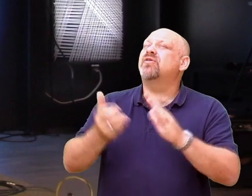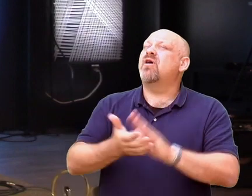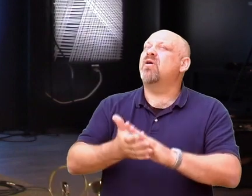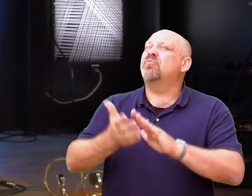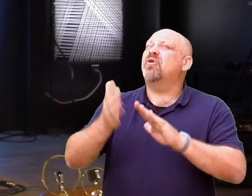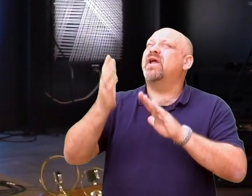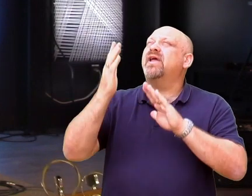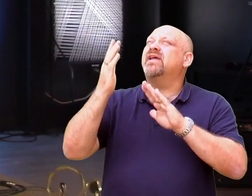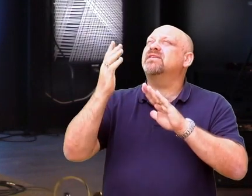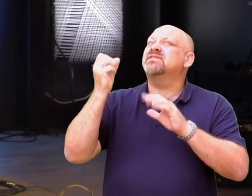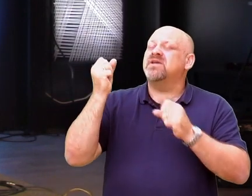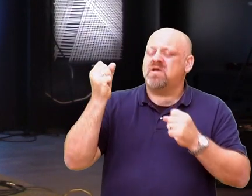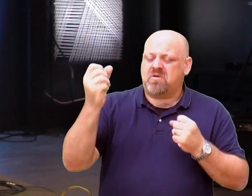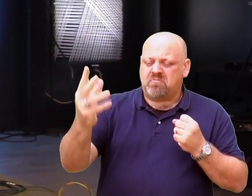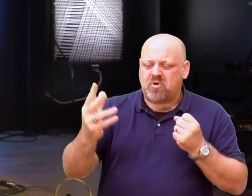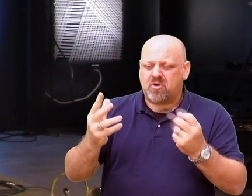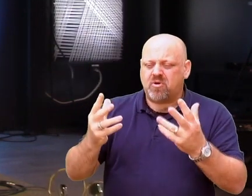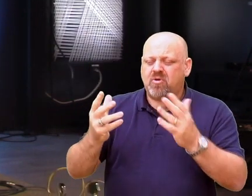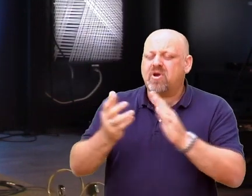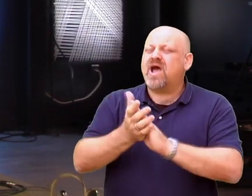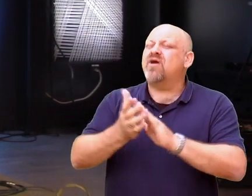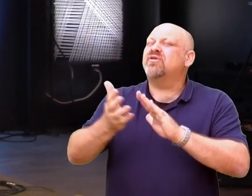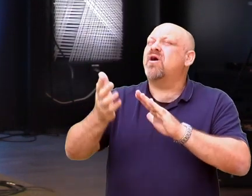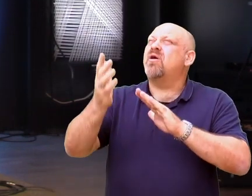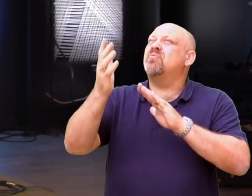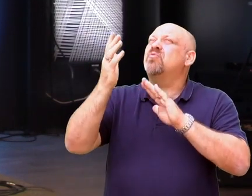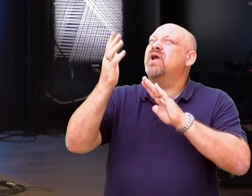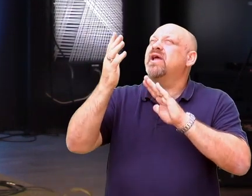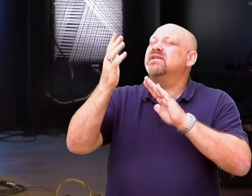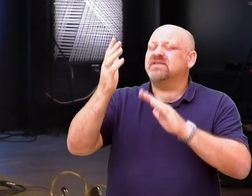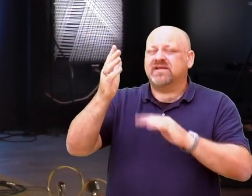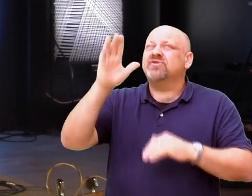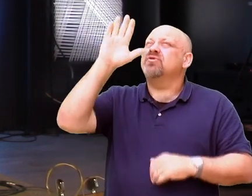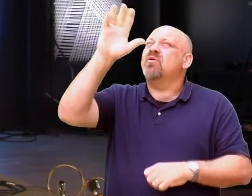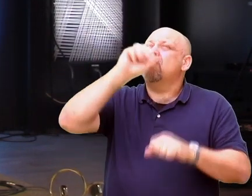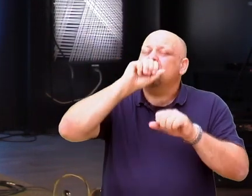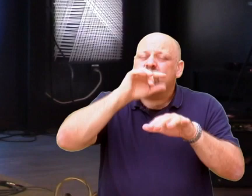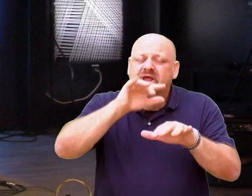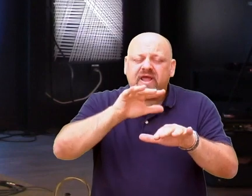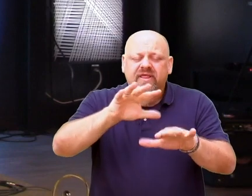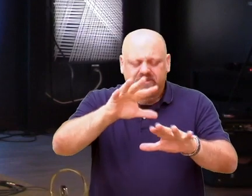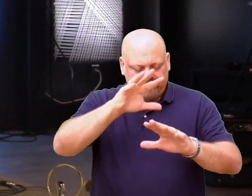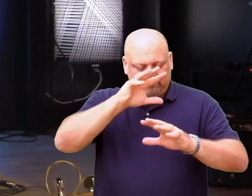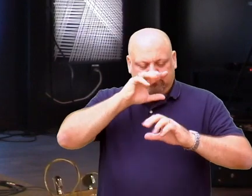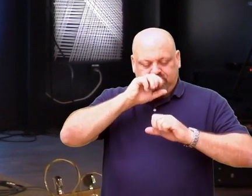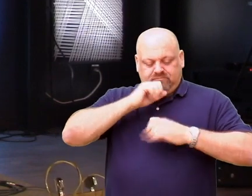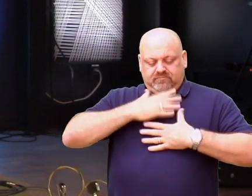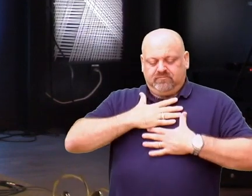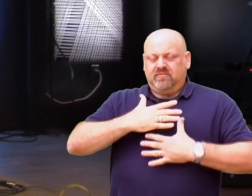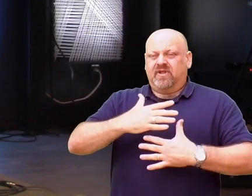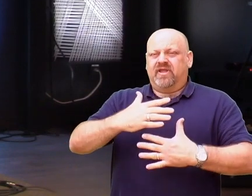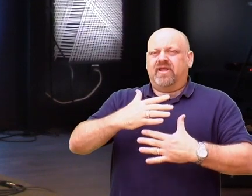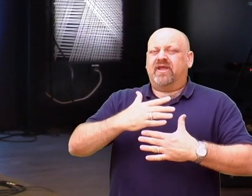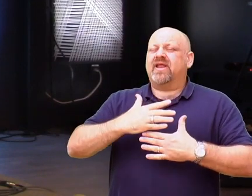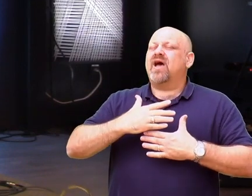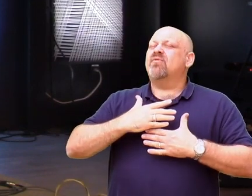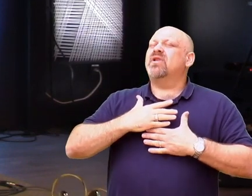So we pour out our praise. We pour out our praise. It's your